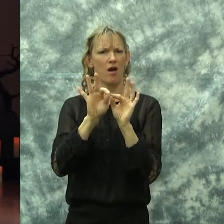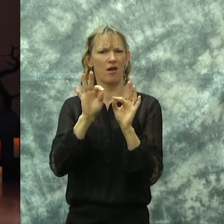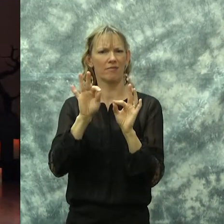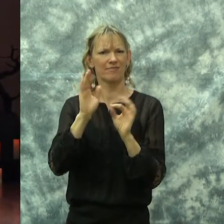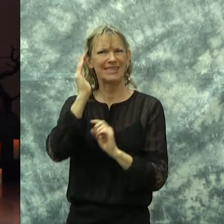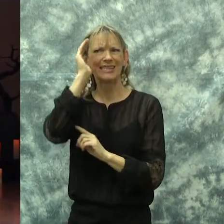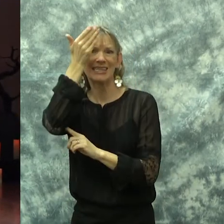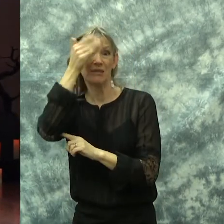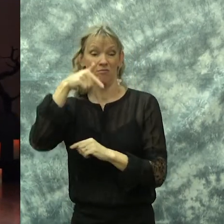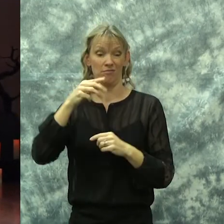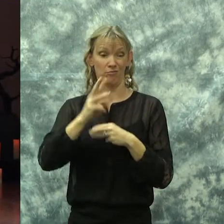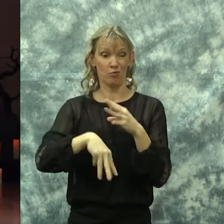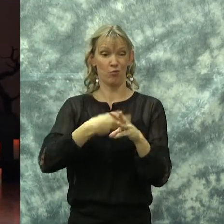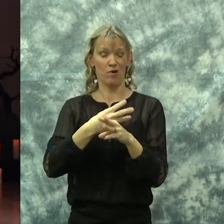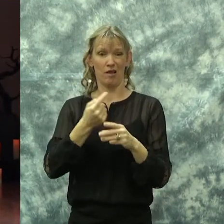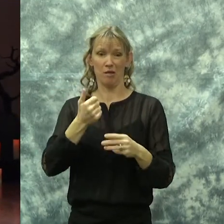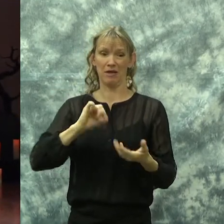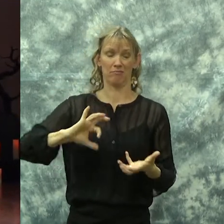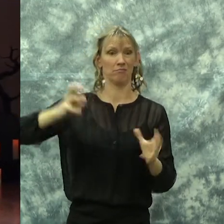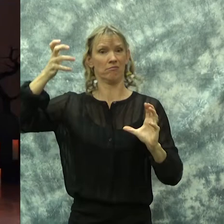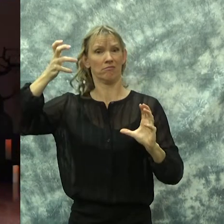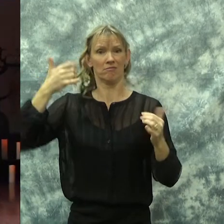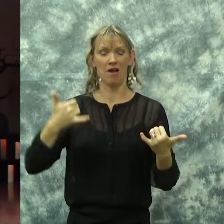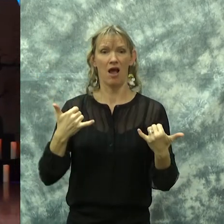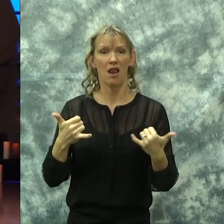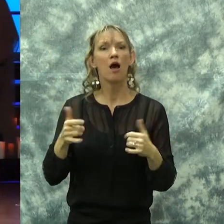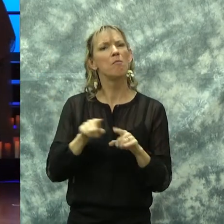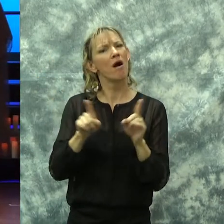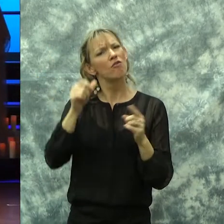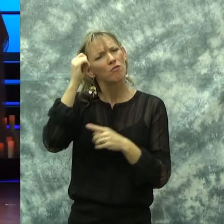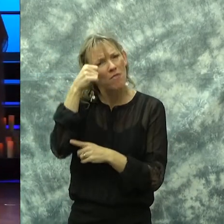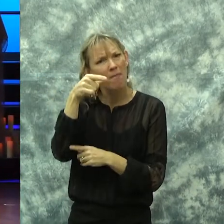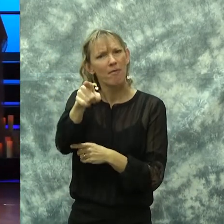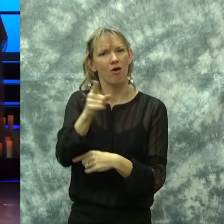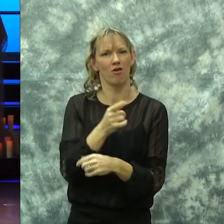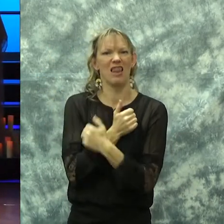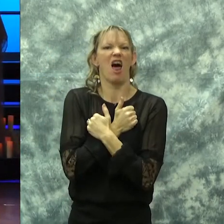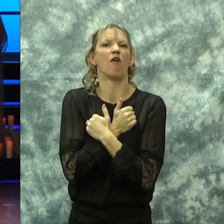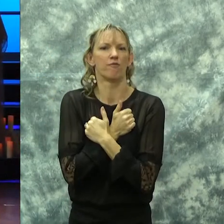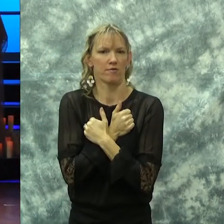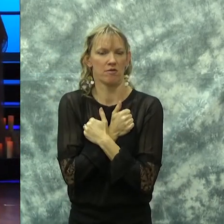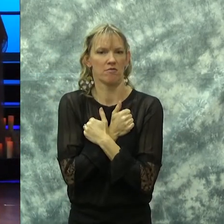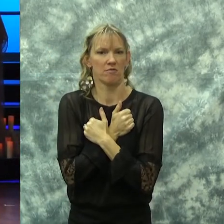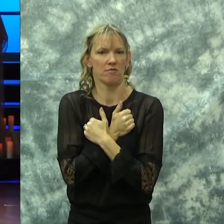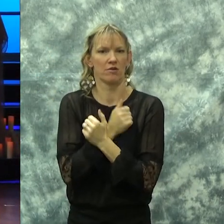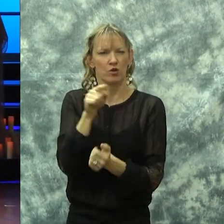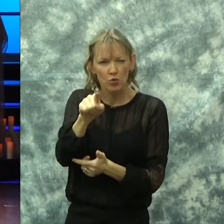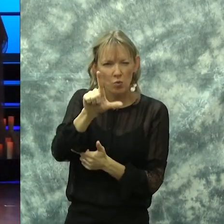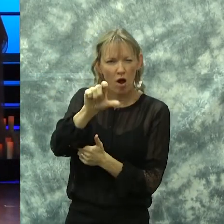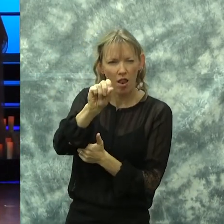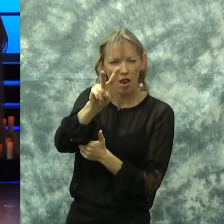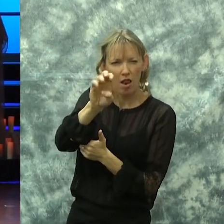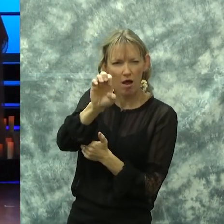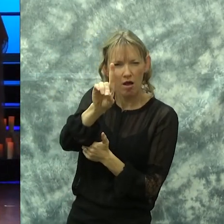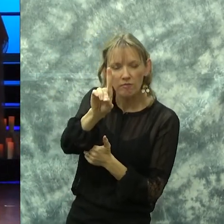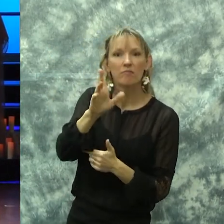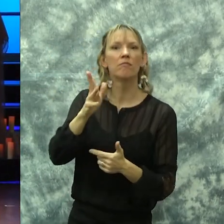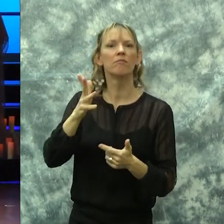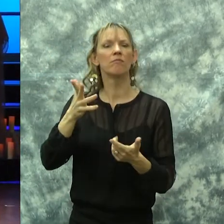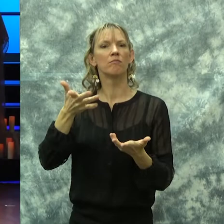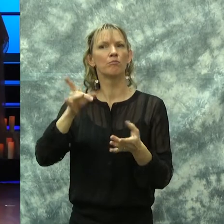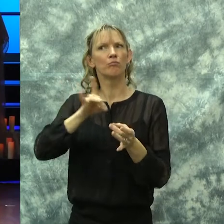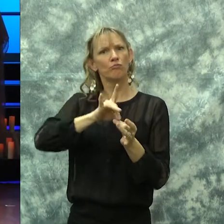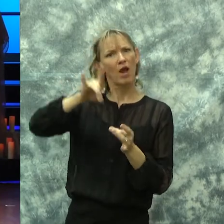a mixed up world at times, just to remember that you're loved. Just to remember that there is a